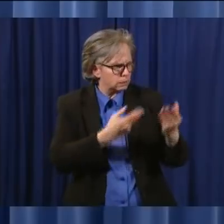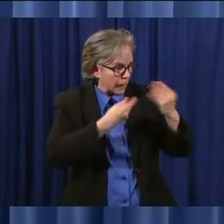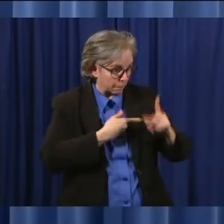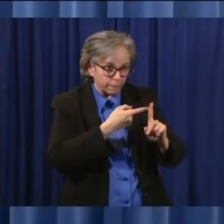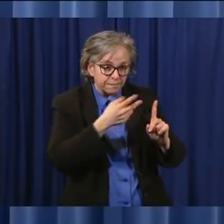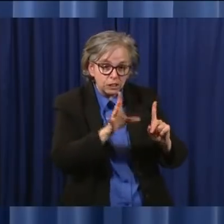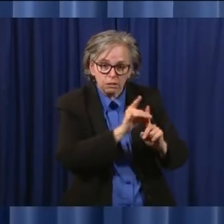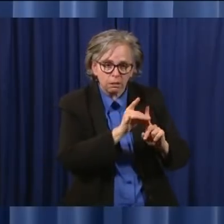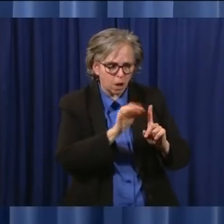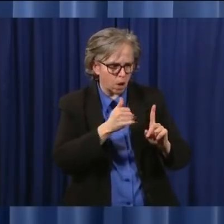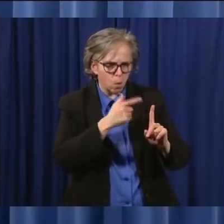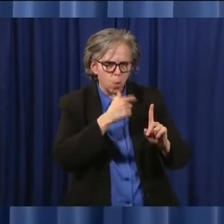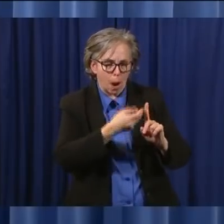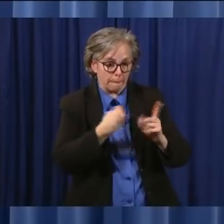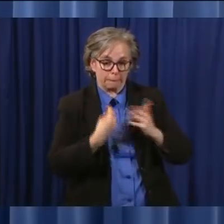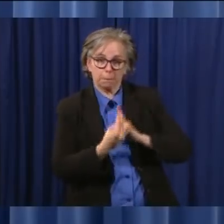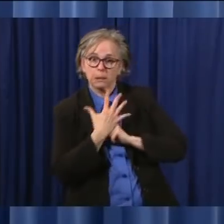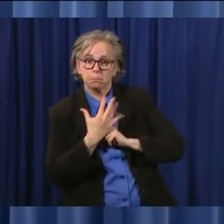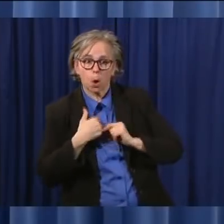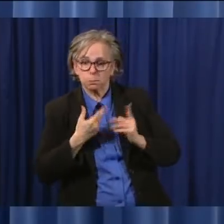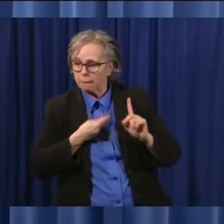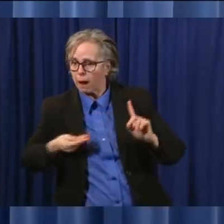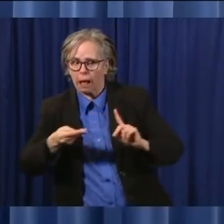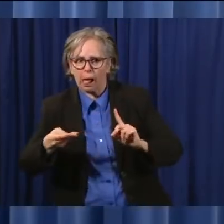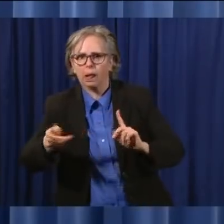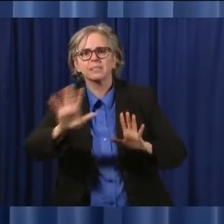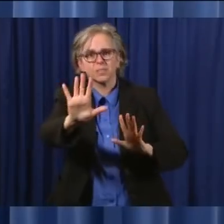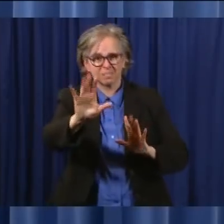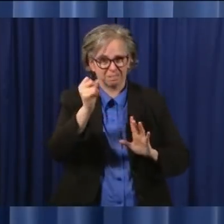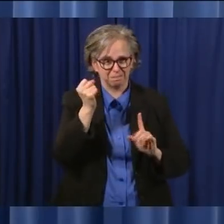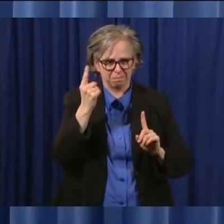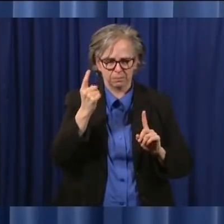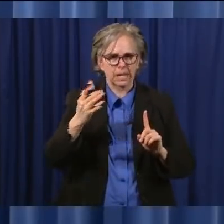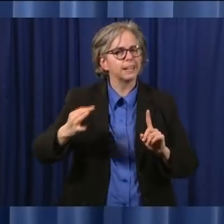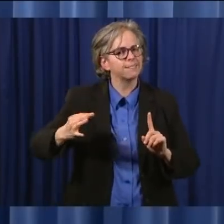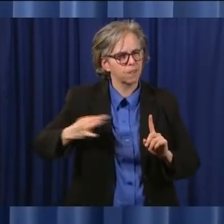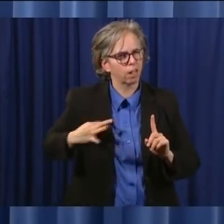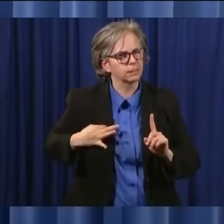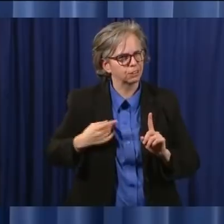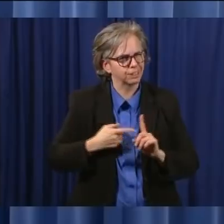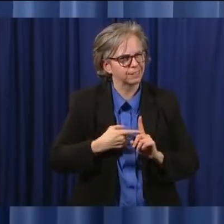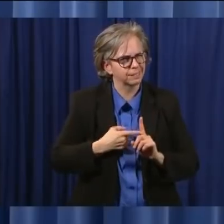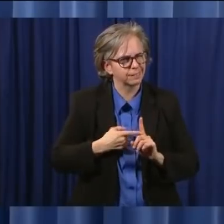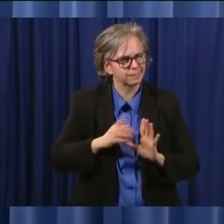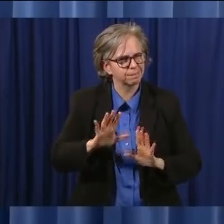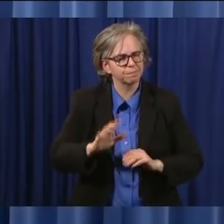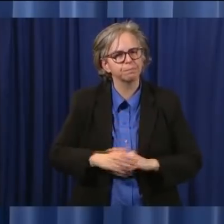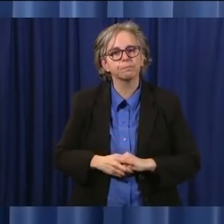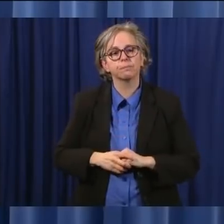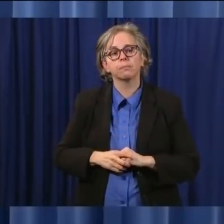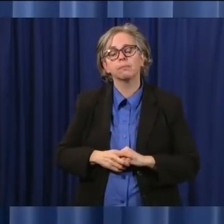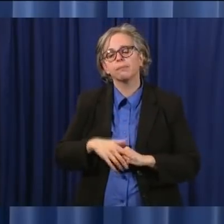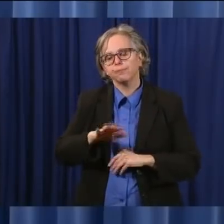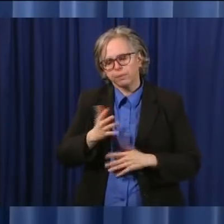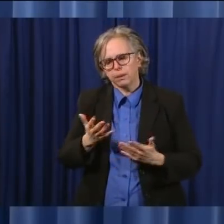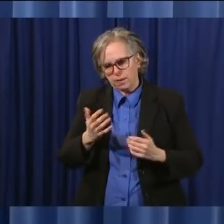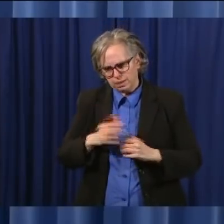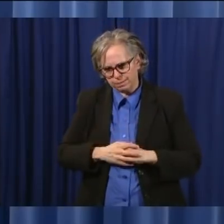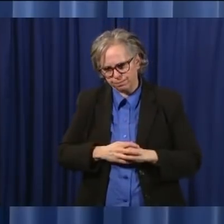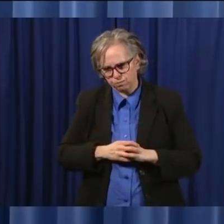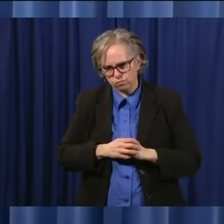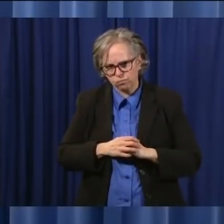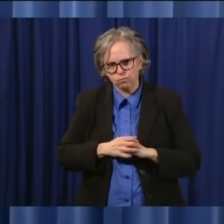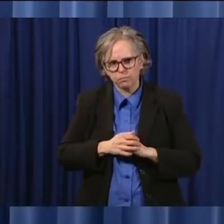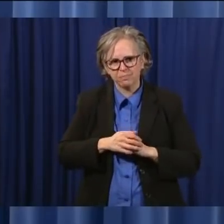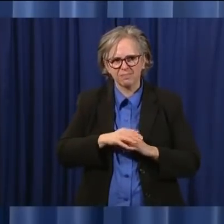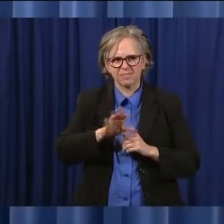entirely voluntary. And quite candidly, it's hundreds of years old is